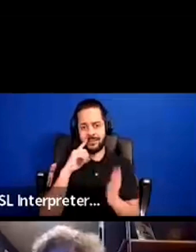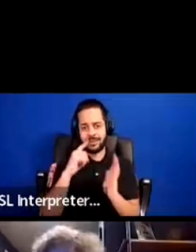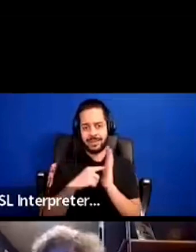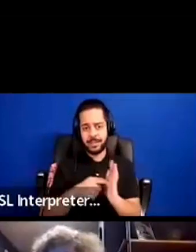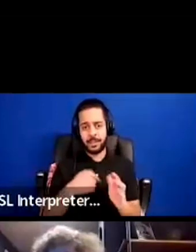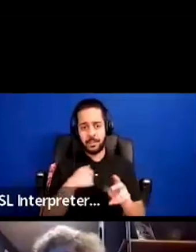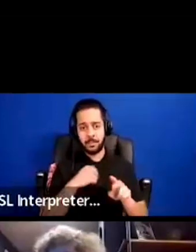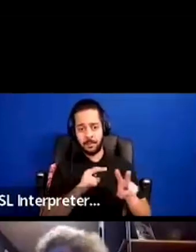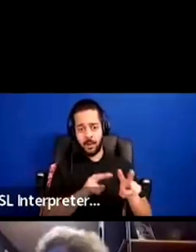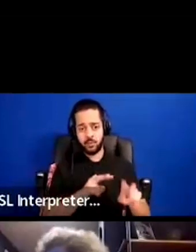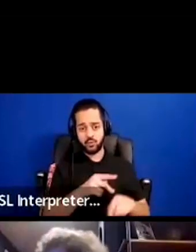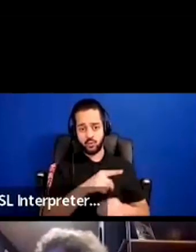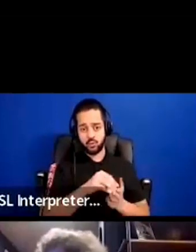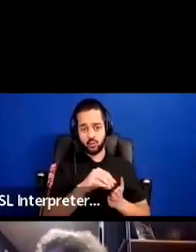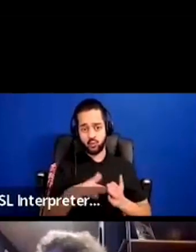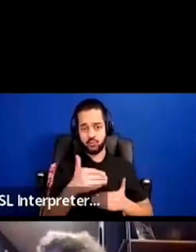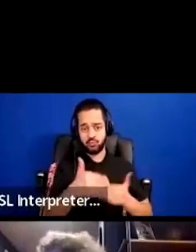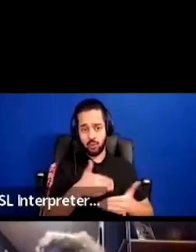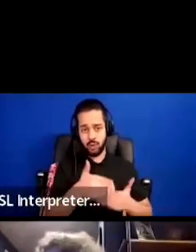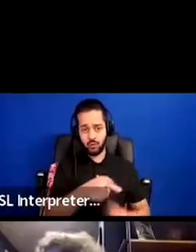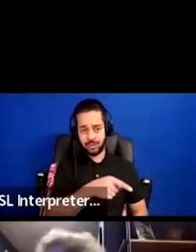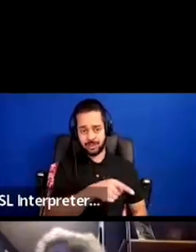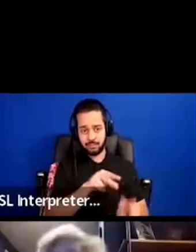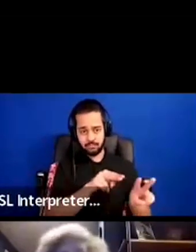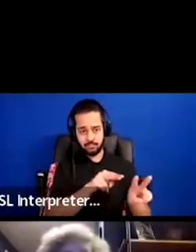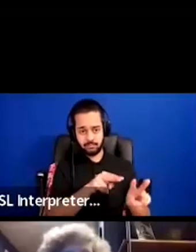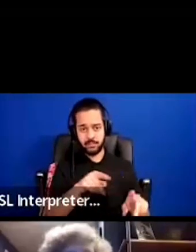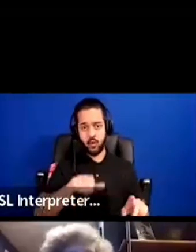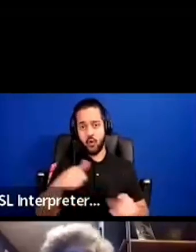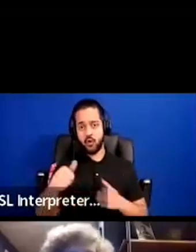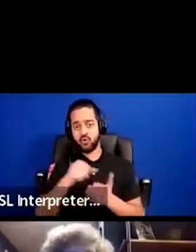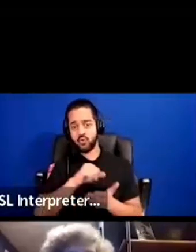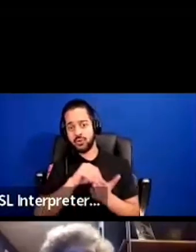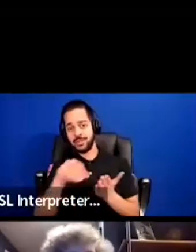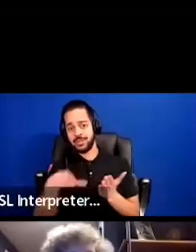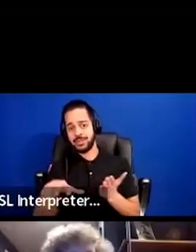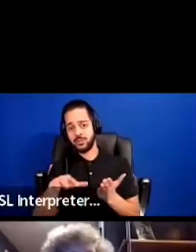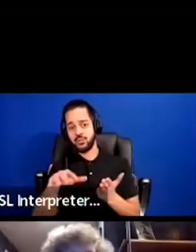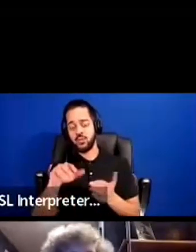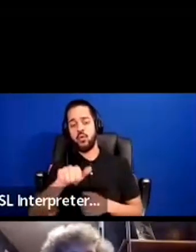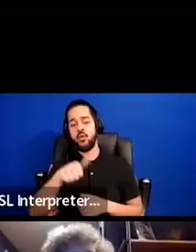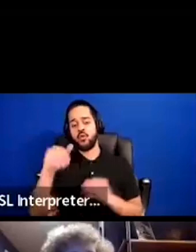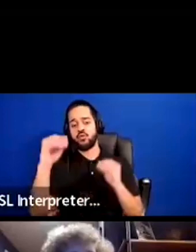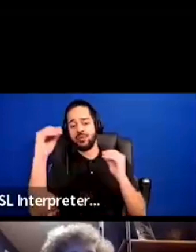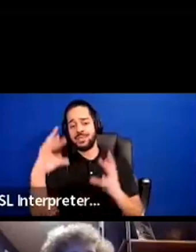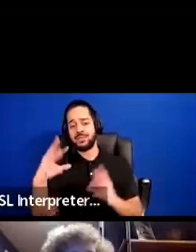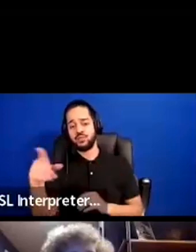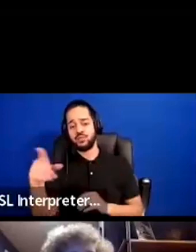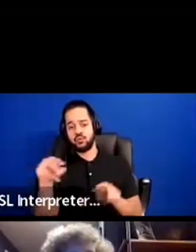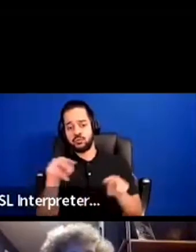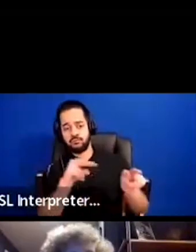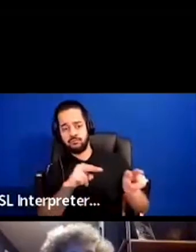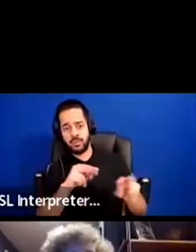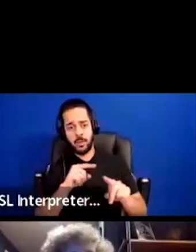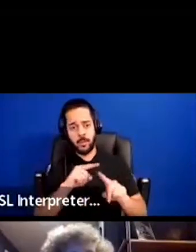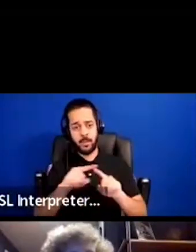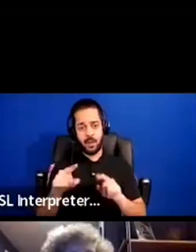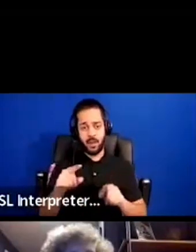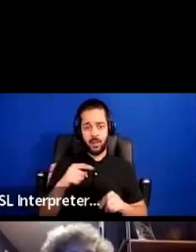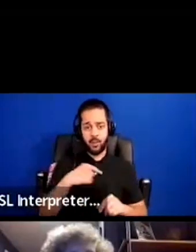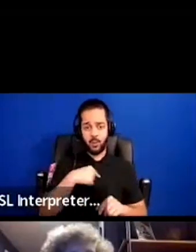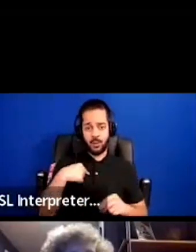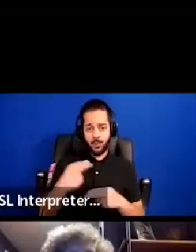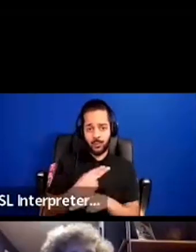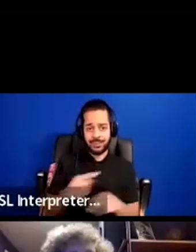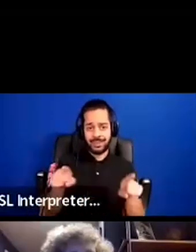goal, but like, are we even using the same tool for that one kid? Not that everybody's using the same tool for every kid, but that we've decided this is how